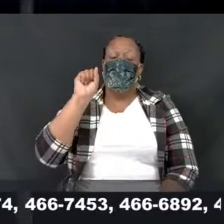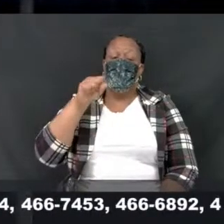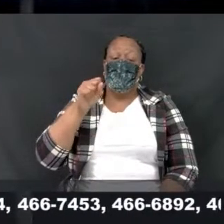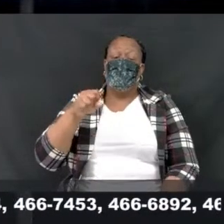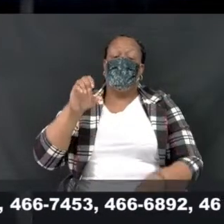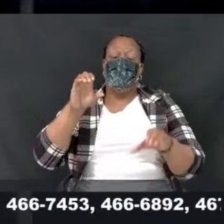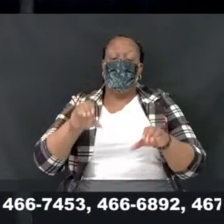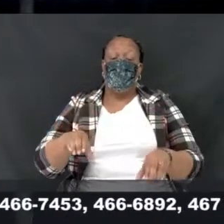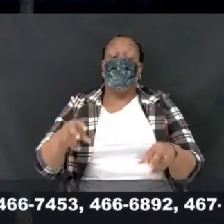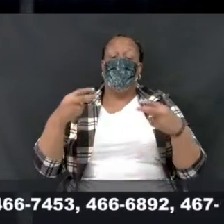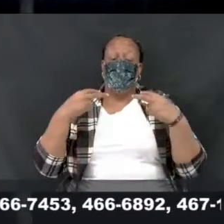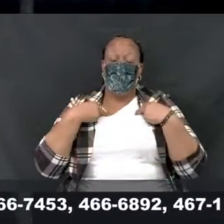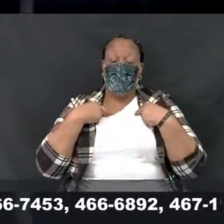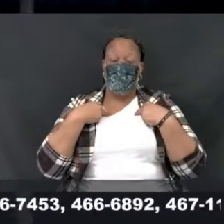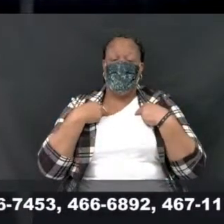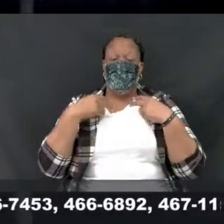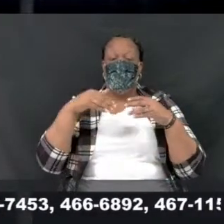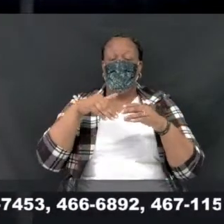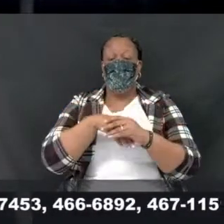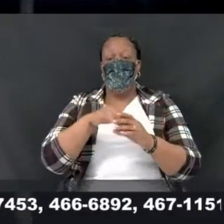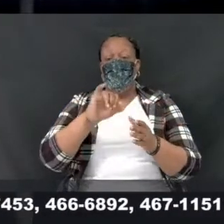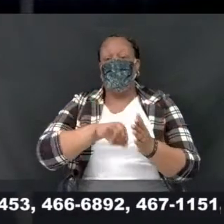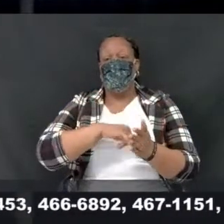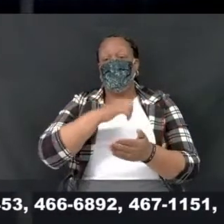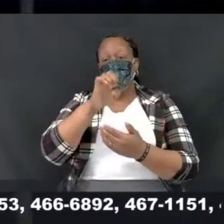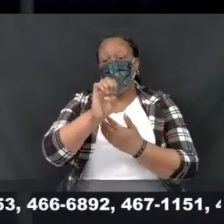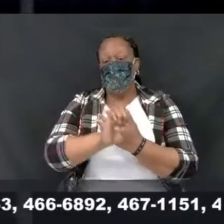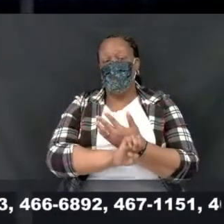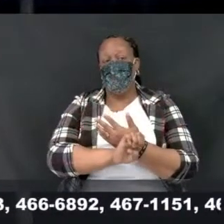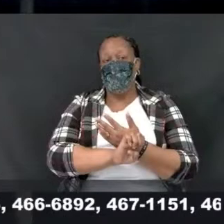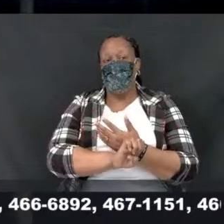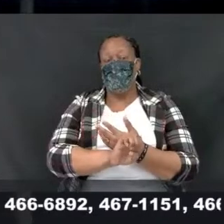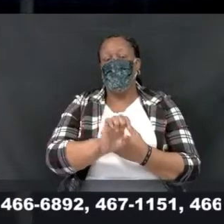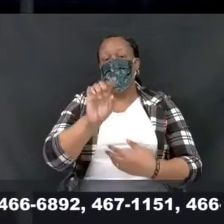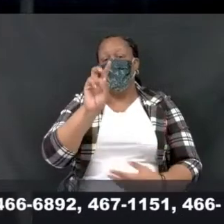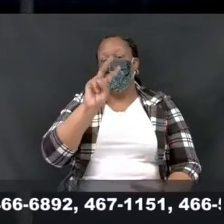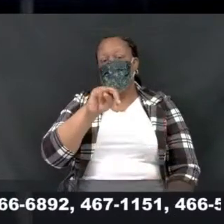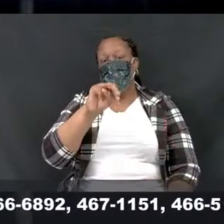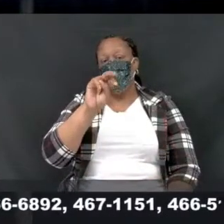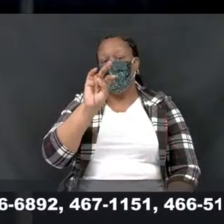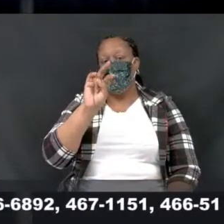Festival in June of 2022.